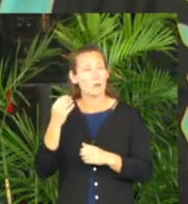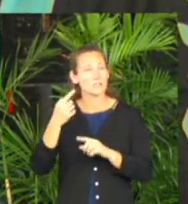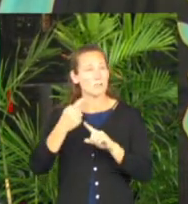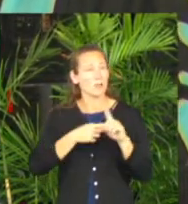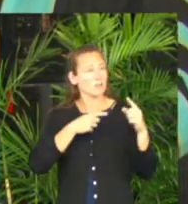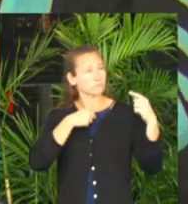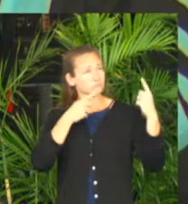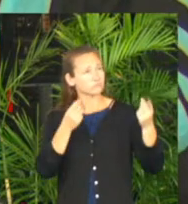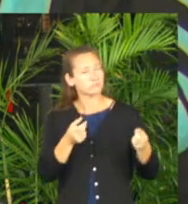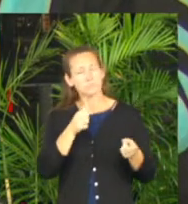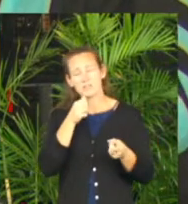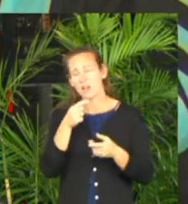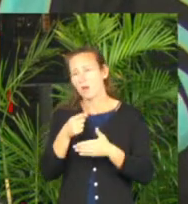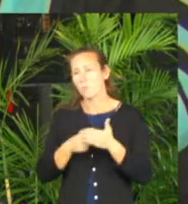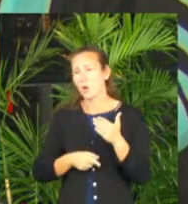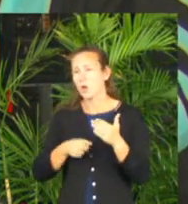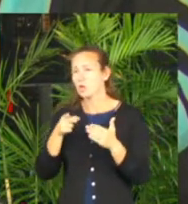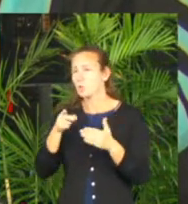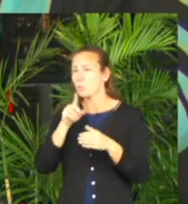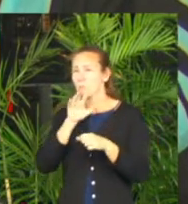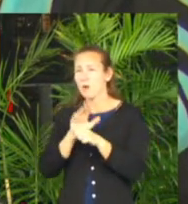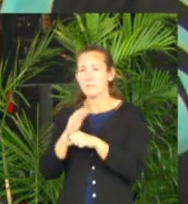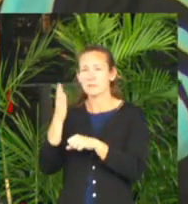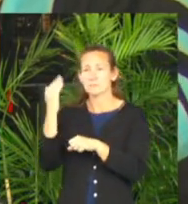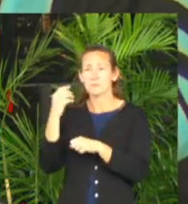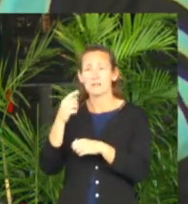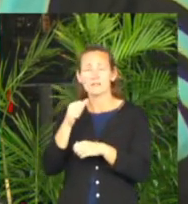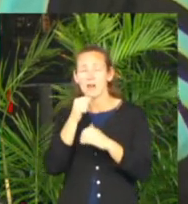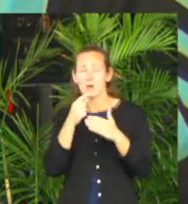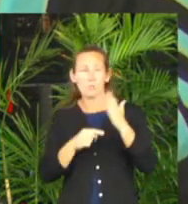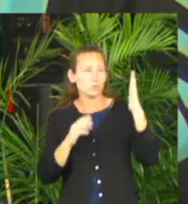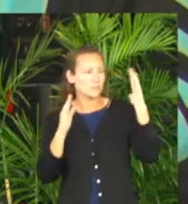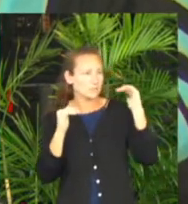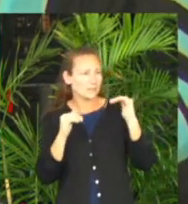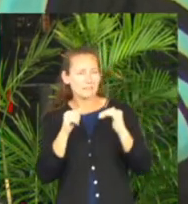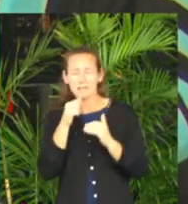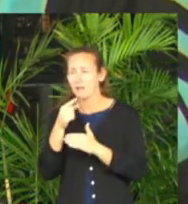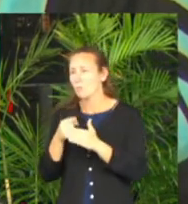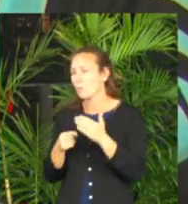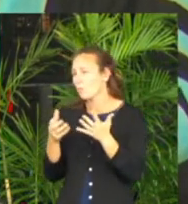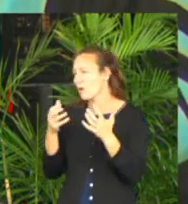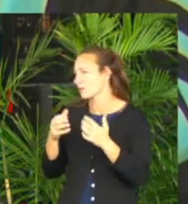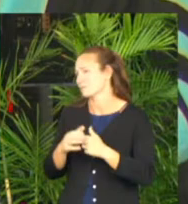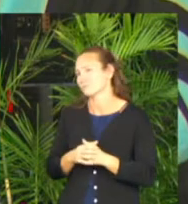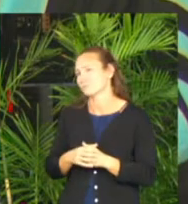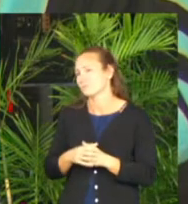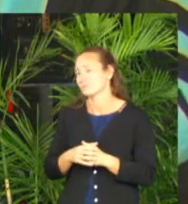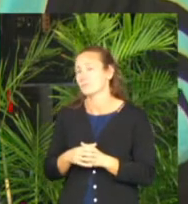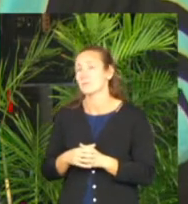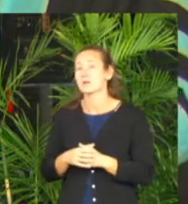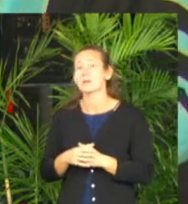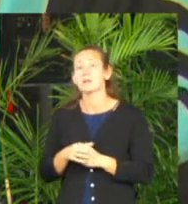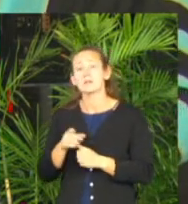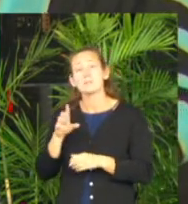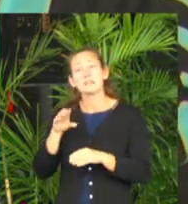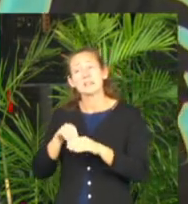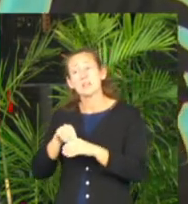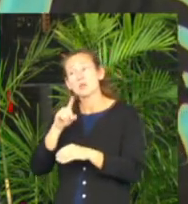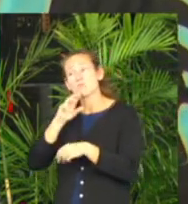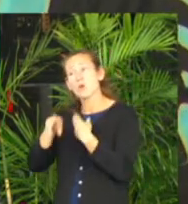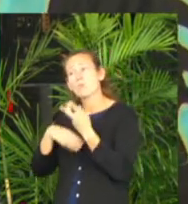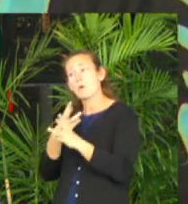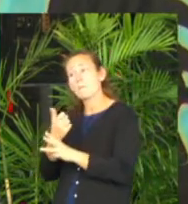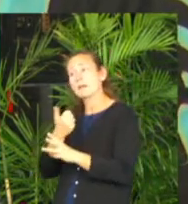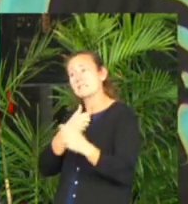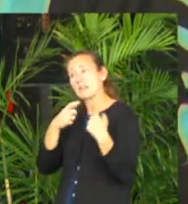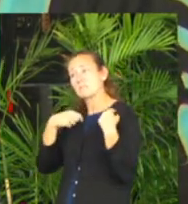were not what you were promised, what you expected, or what you wanted. Having been in the real world for 15 years